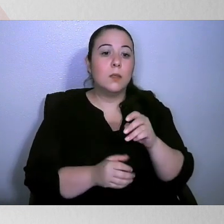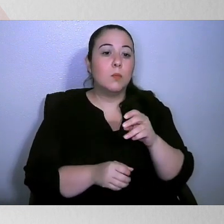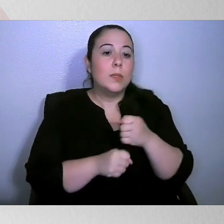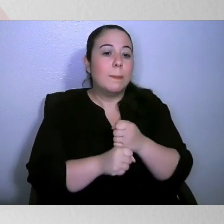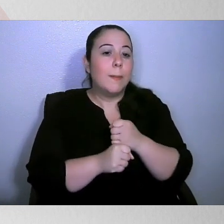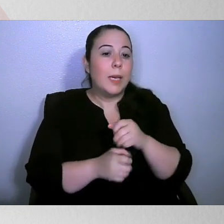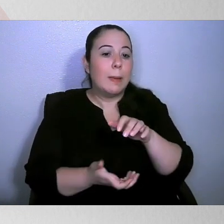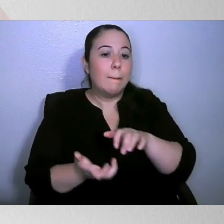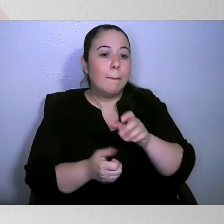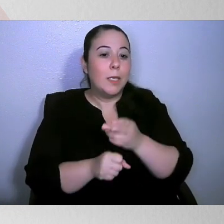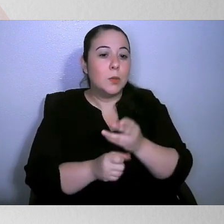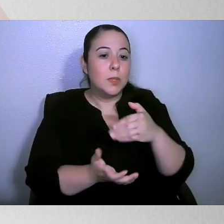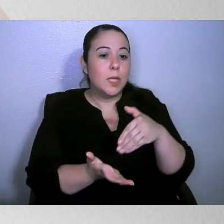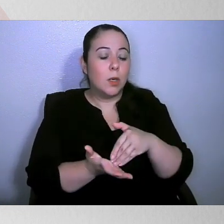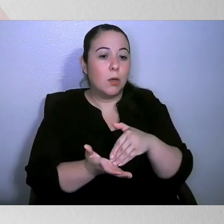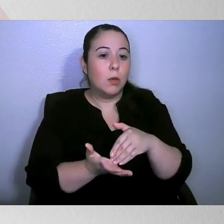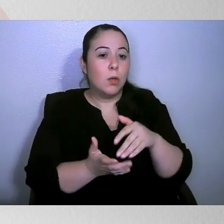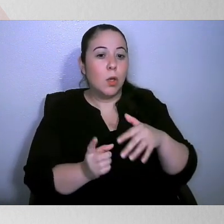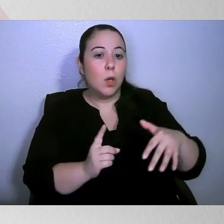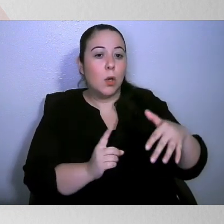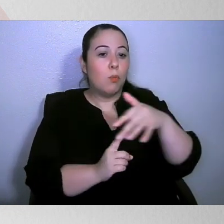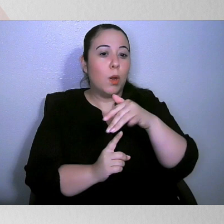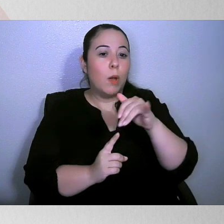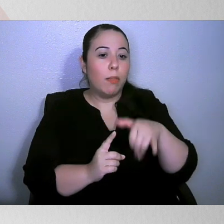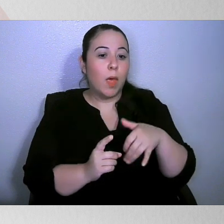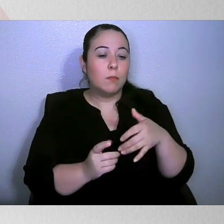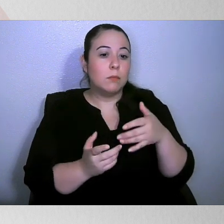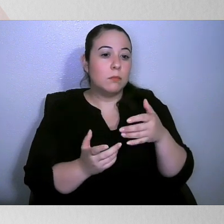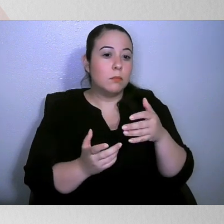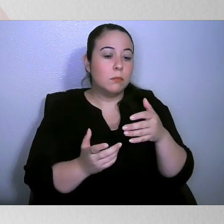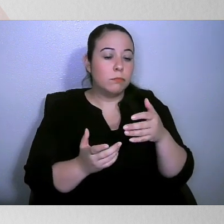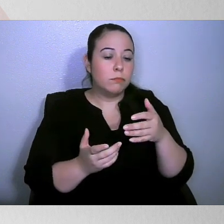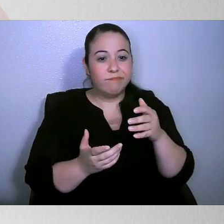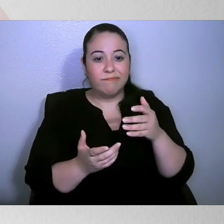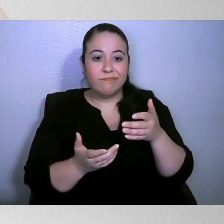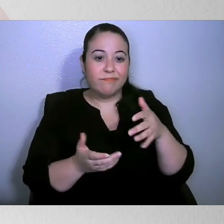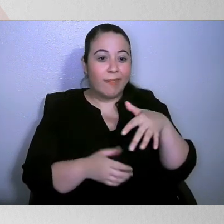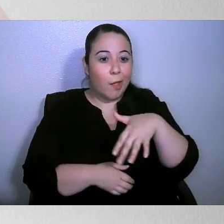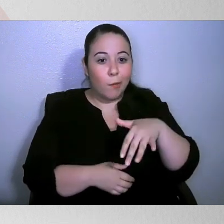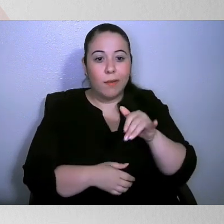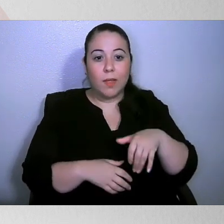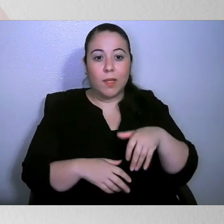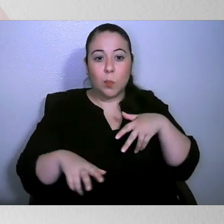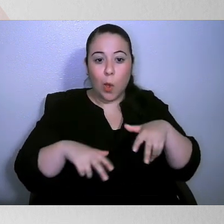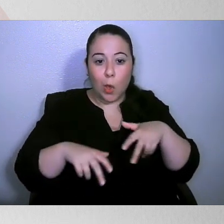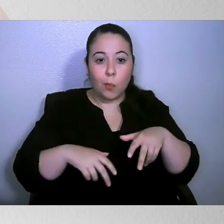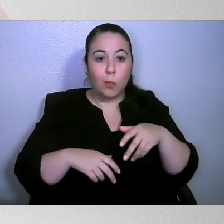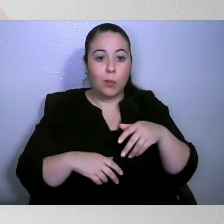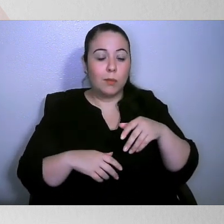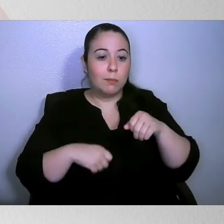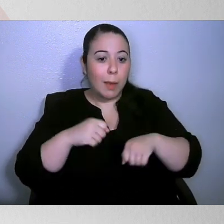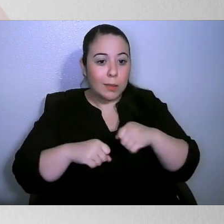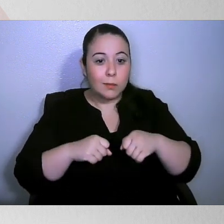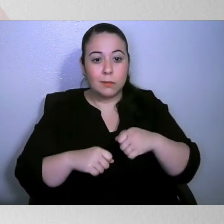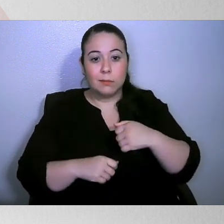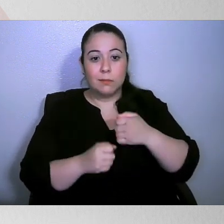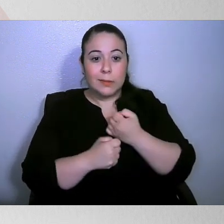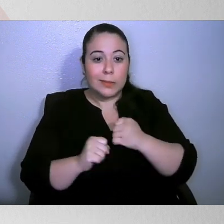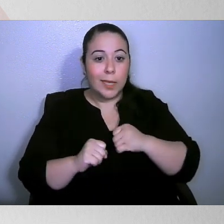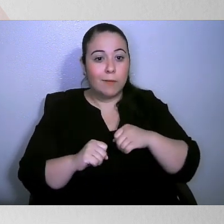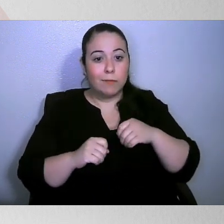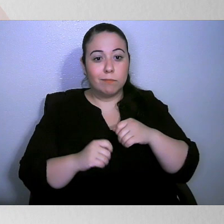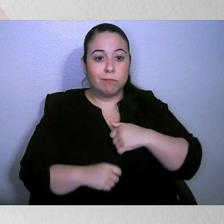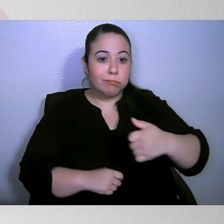planned esports arena that is walkable, inviting, safe, and accessible to multimodal connections to other areas in Port San